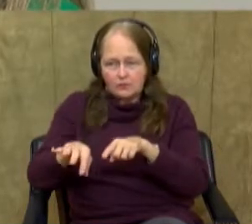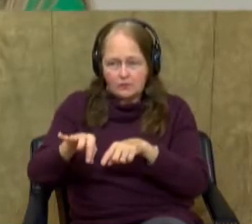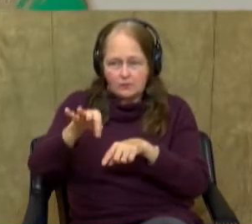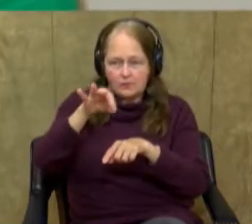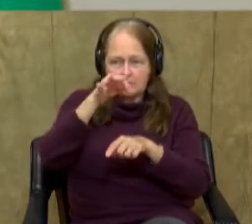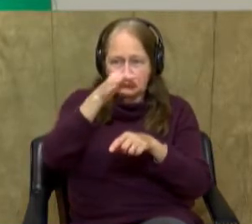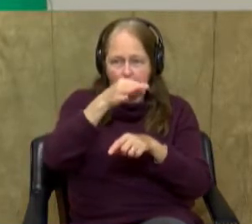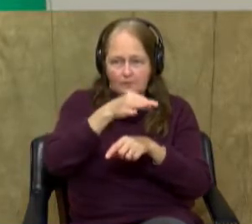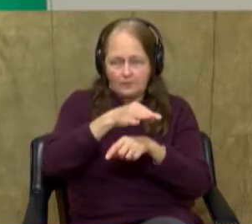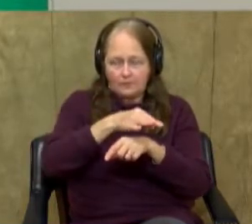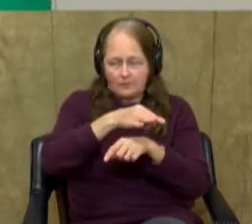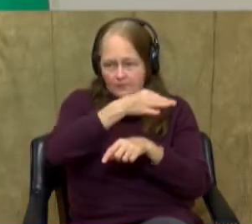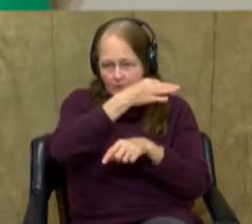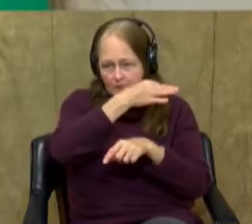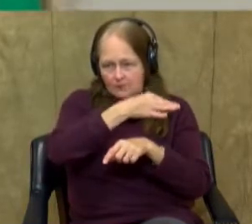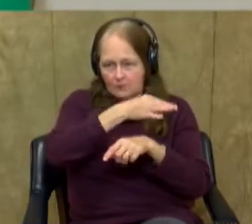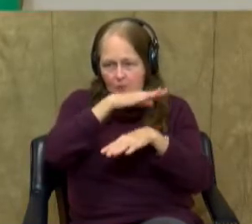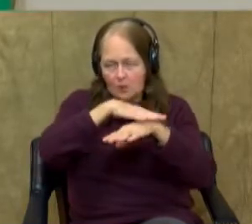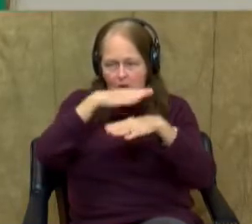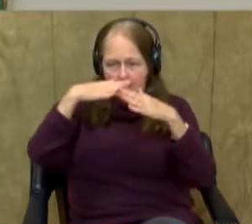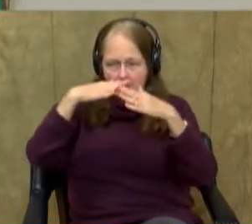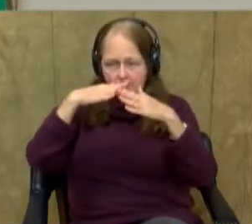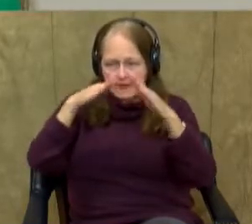his claw and put it on his house.